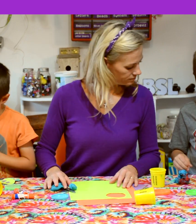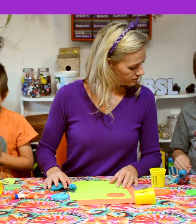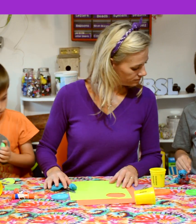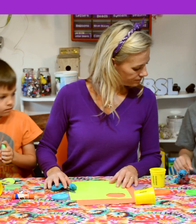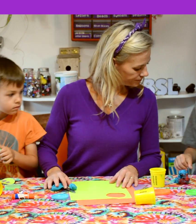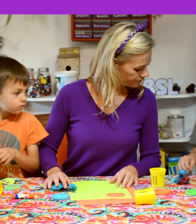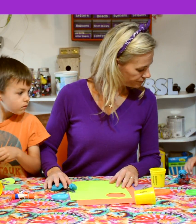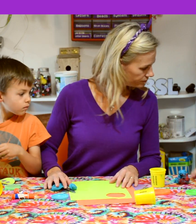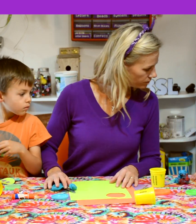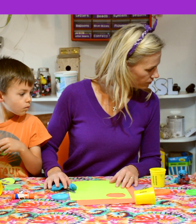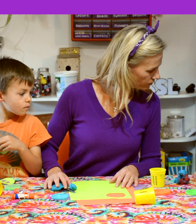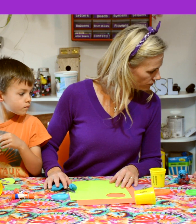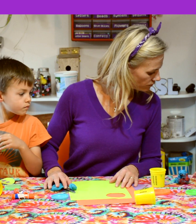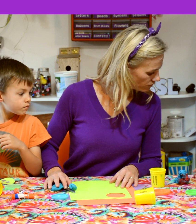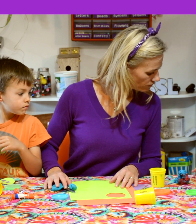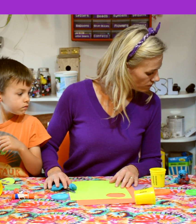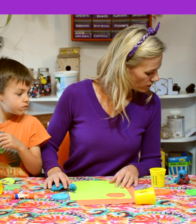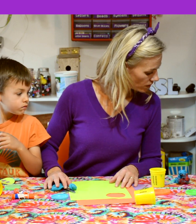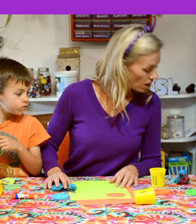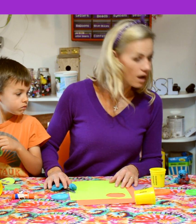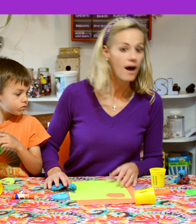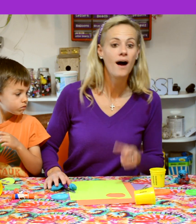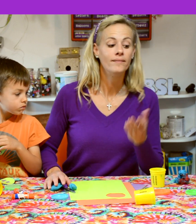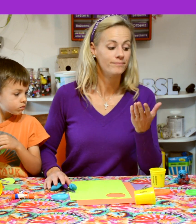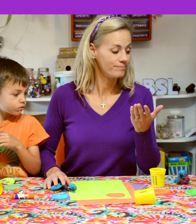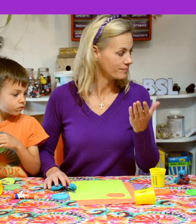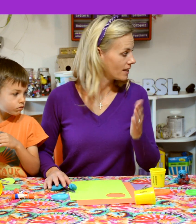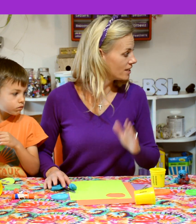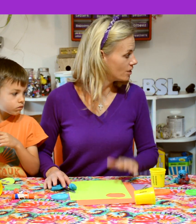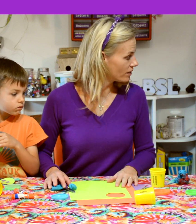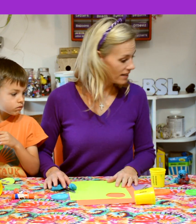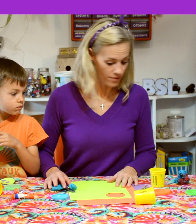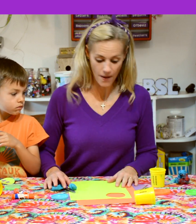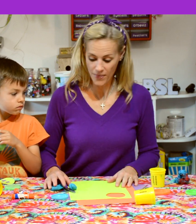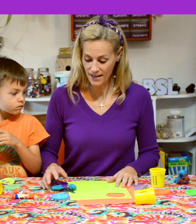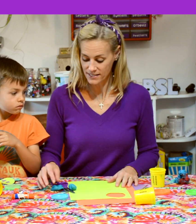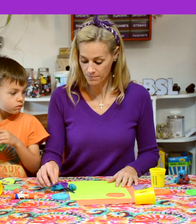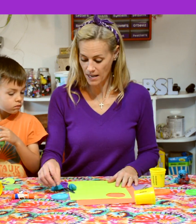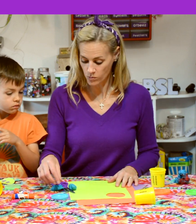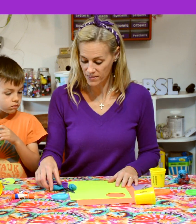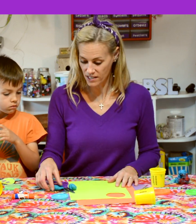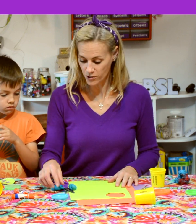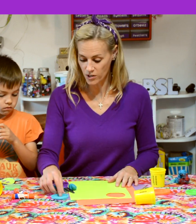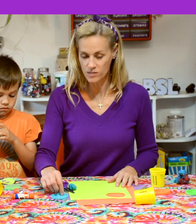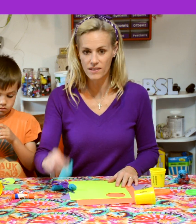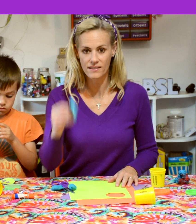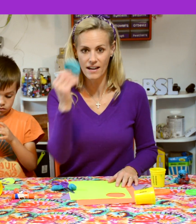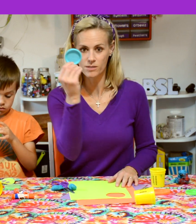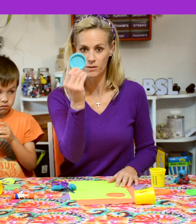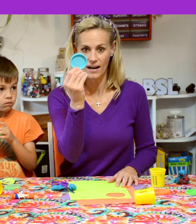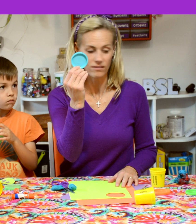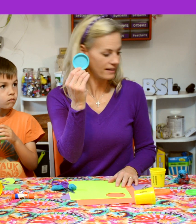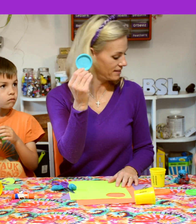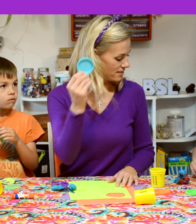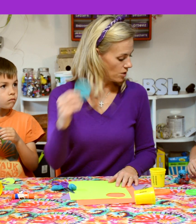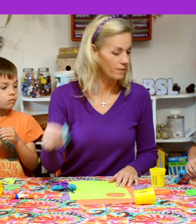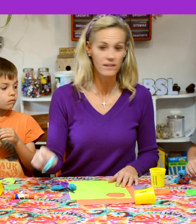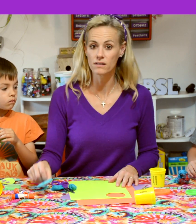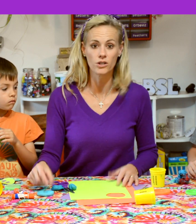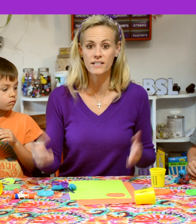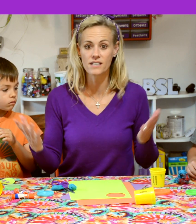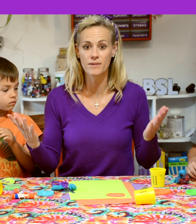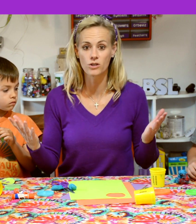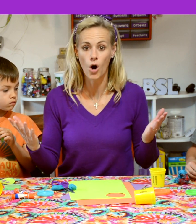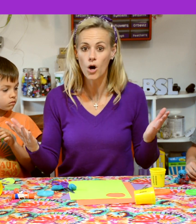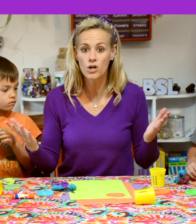I'm making a really big square cookie with my chip. You know what I love about that? Sometimes when we think of cookies, we think they have to be round like this, don't